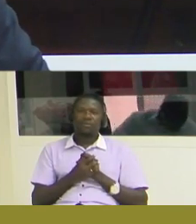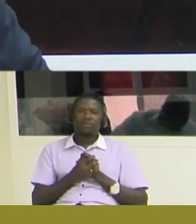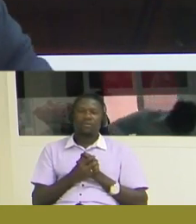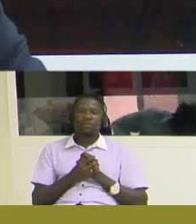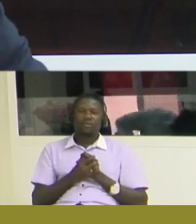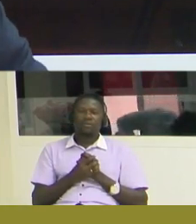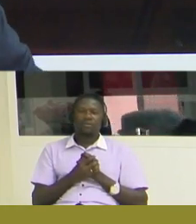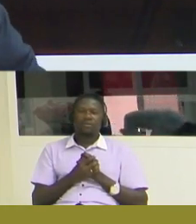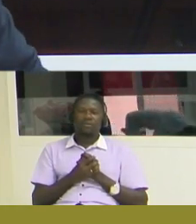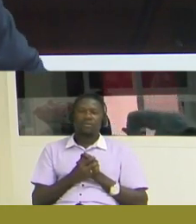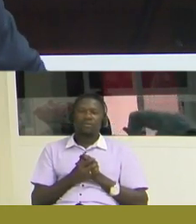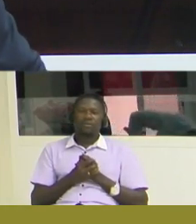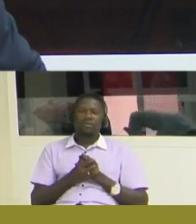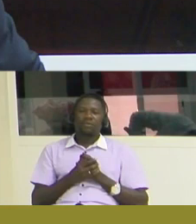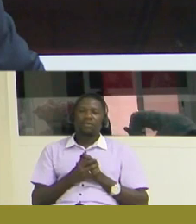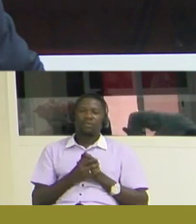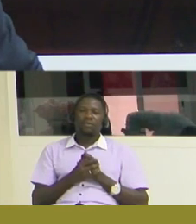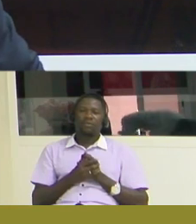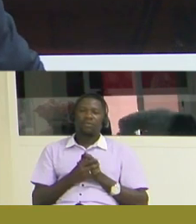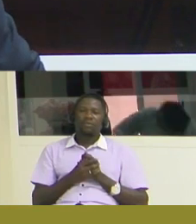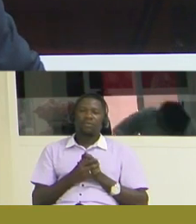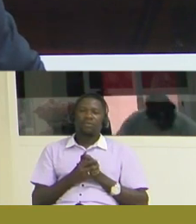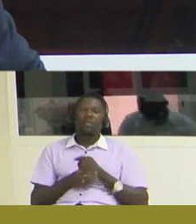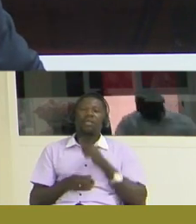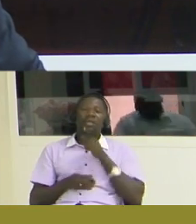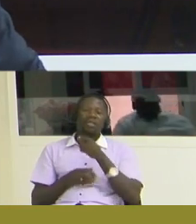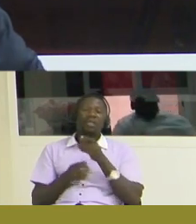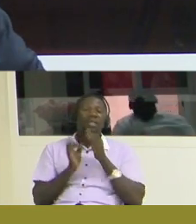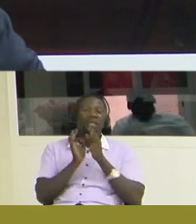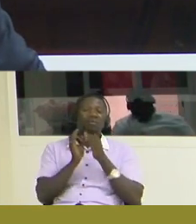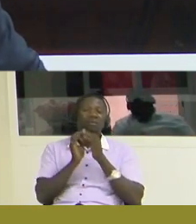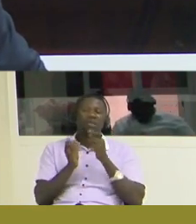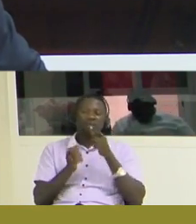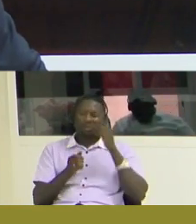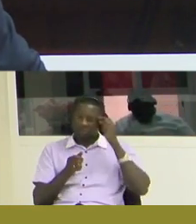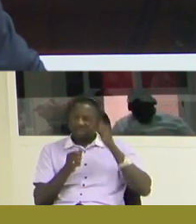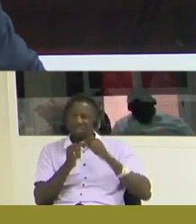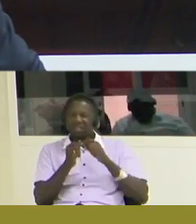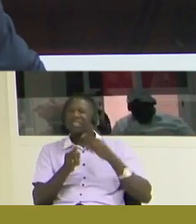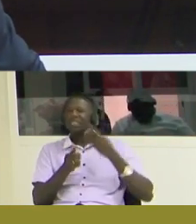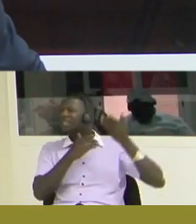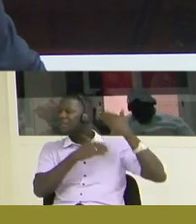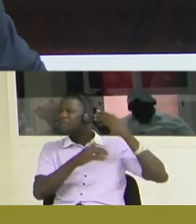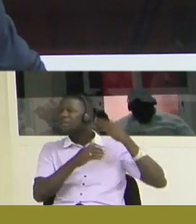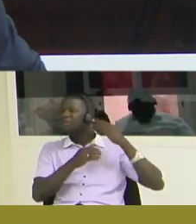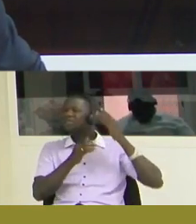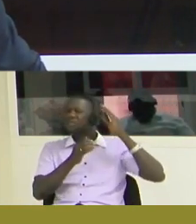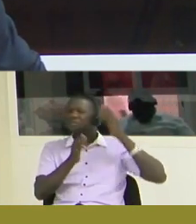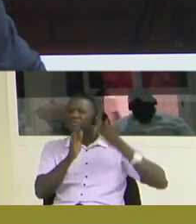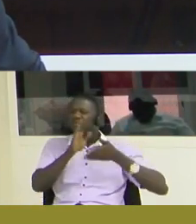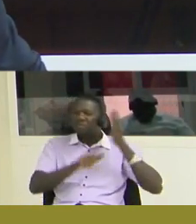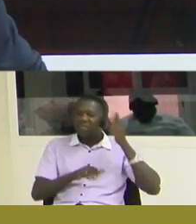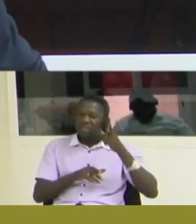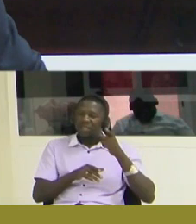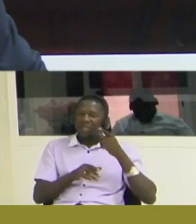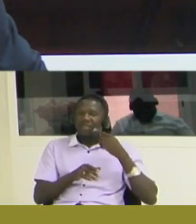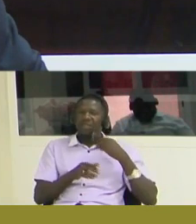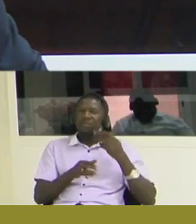be my gig is that mom sucks my interest among he wants him mom because mom don't tapas might have here that's